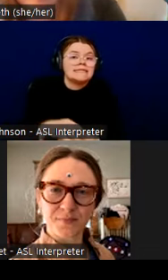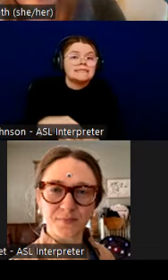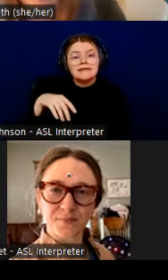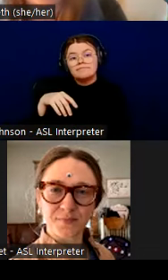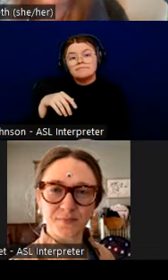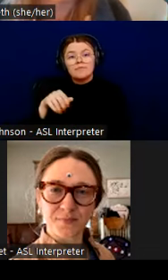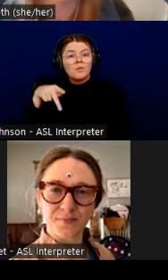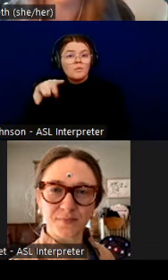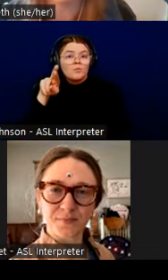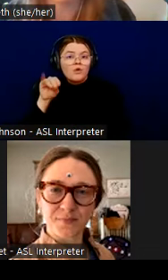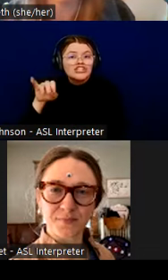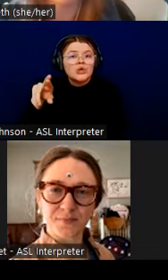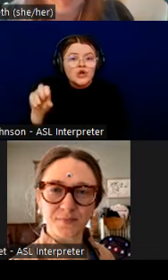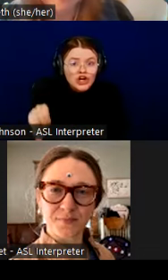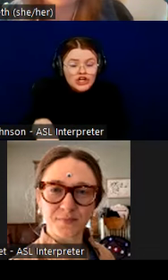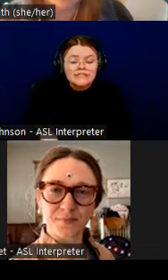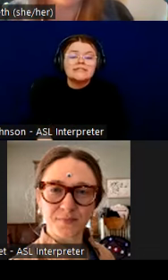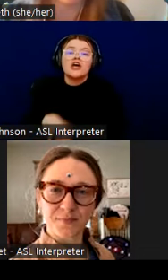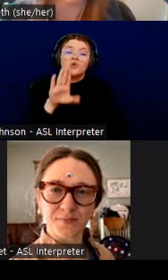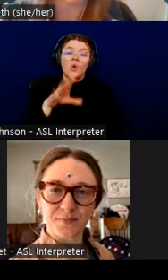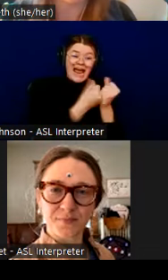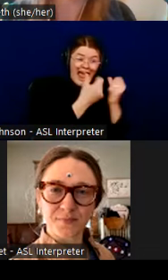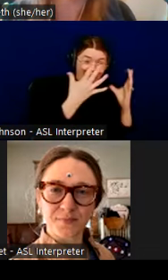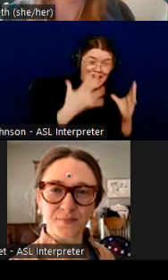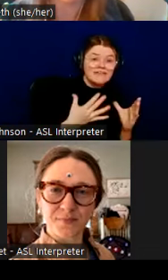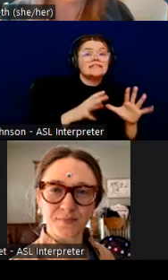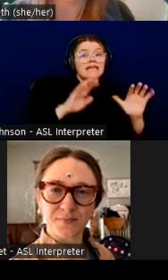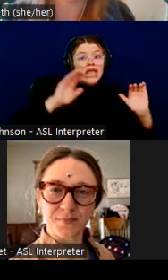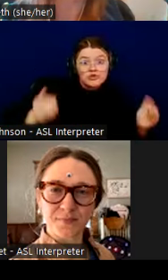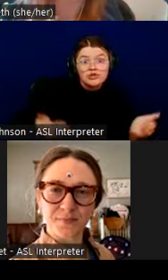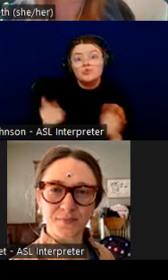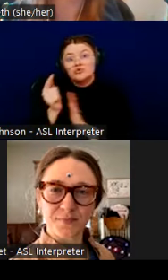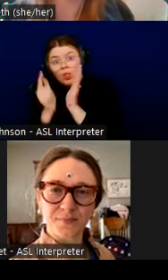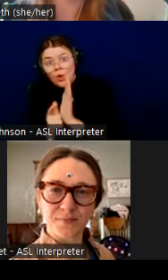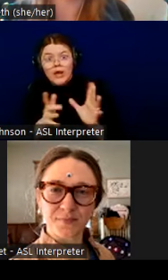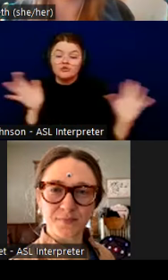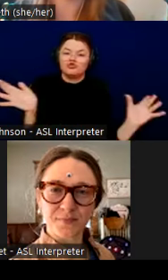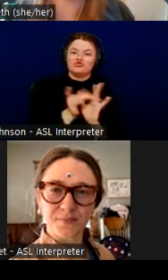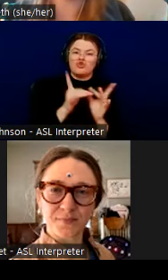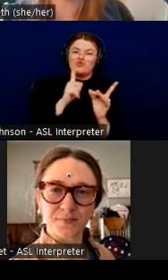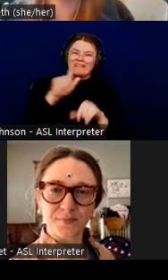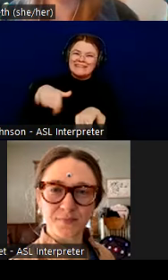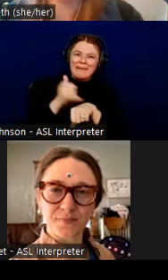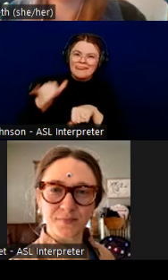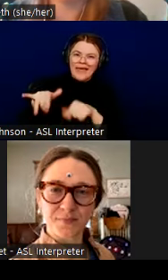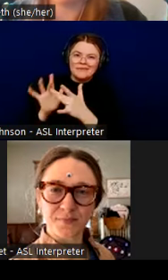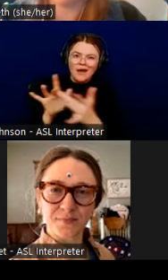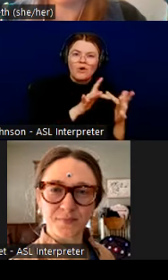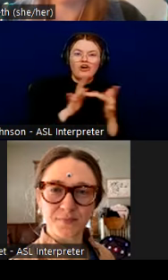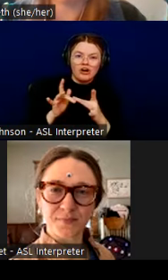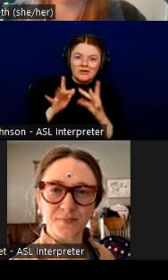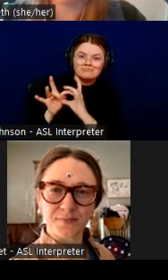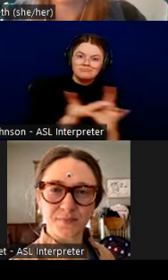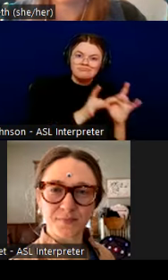your advocate colleagues and start to create or enter a network that provides support to victim survivors.